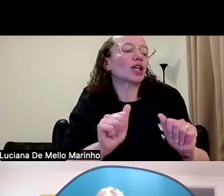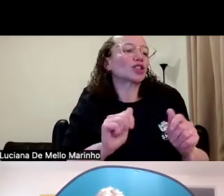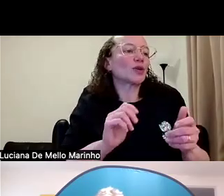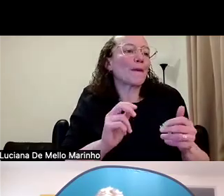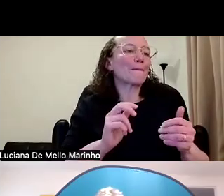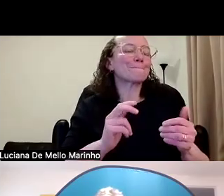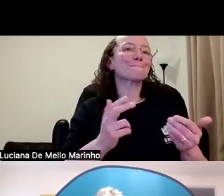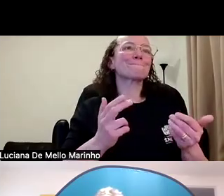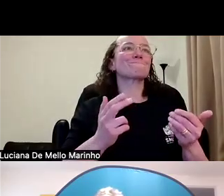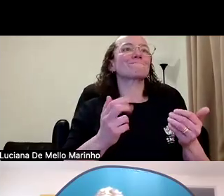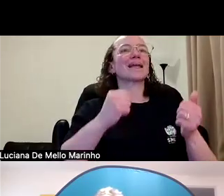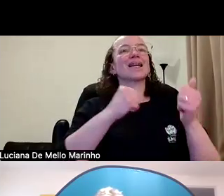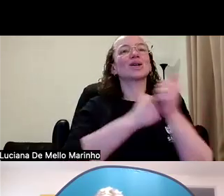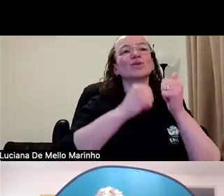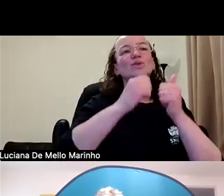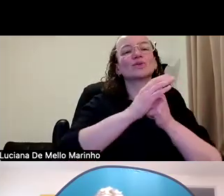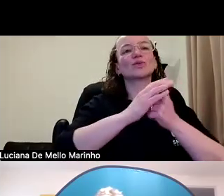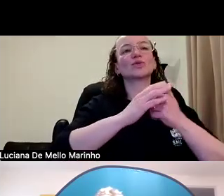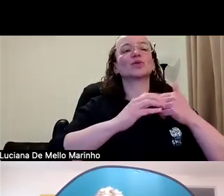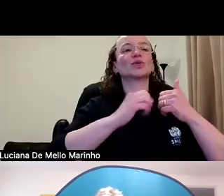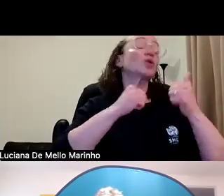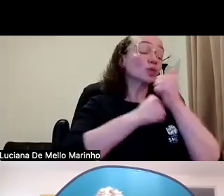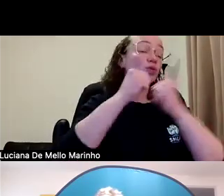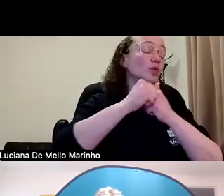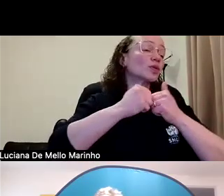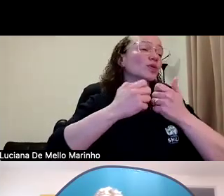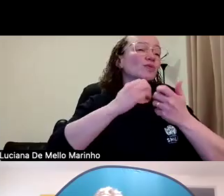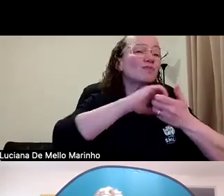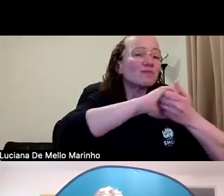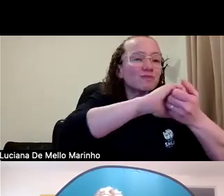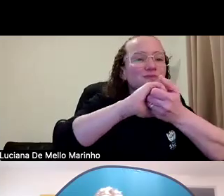office, you can try to